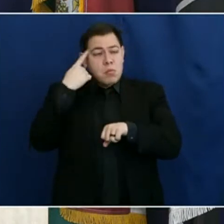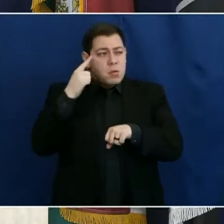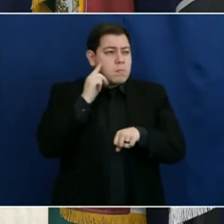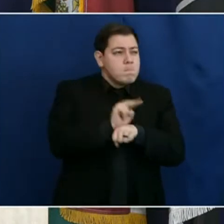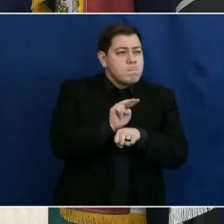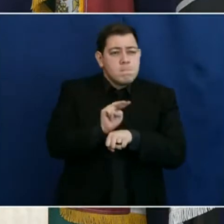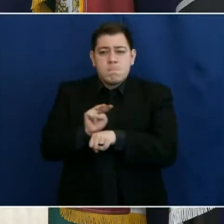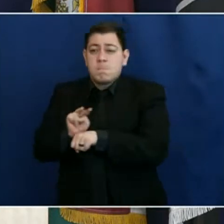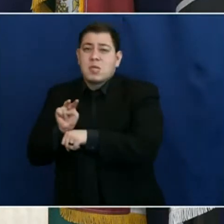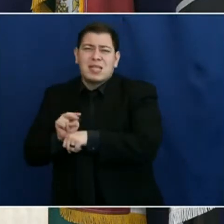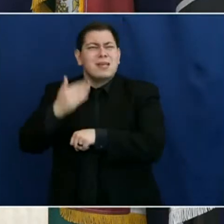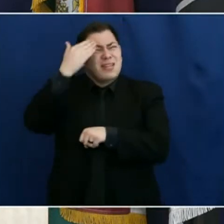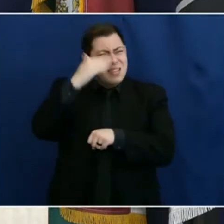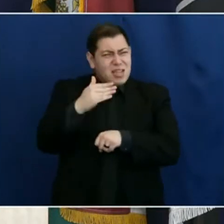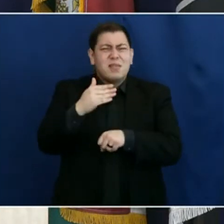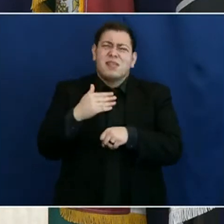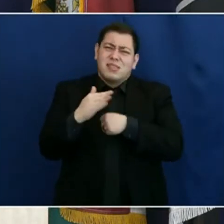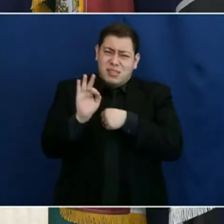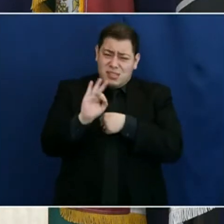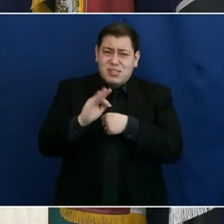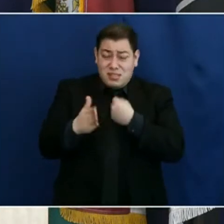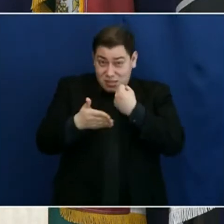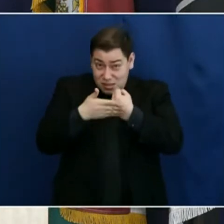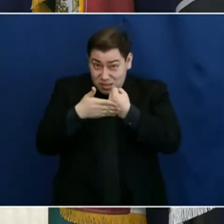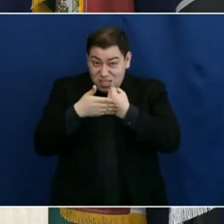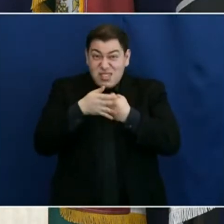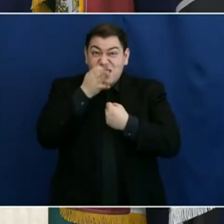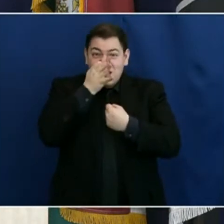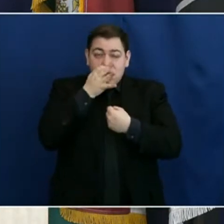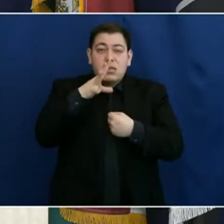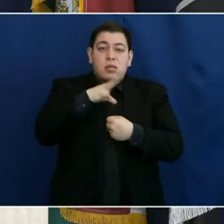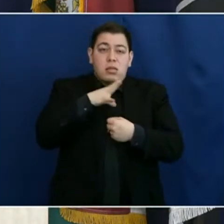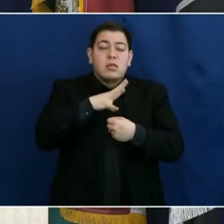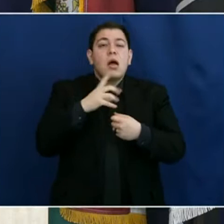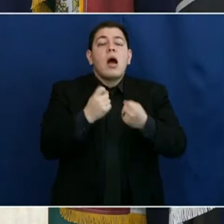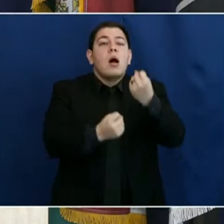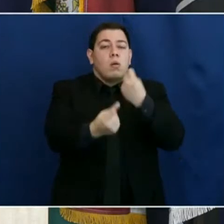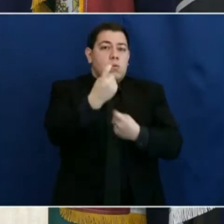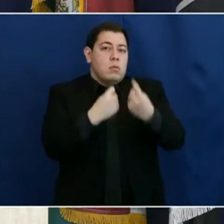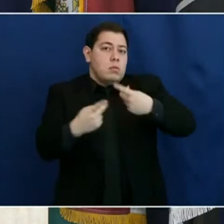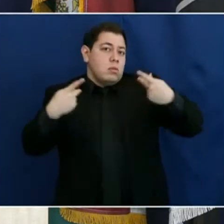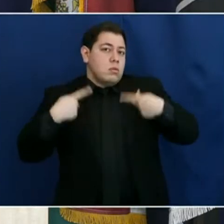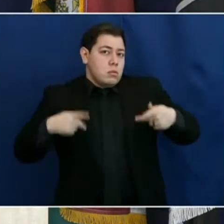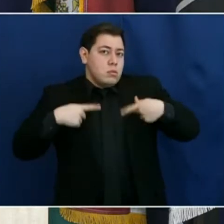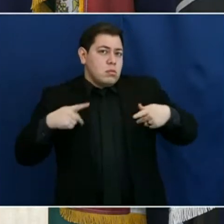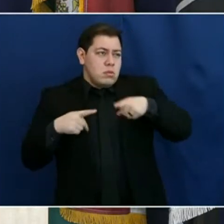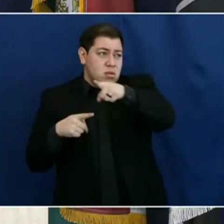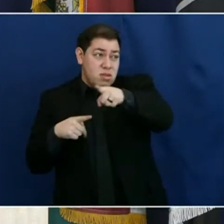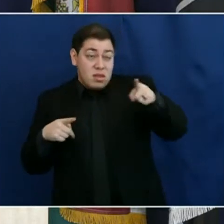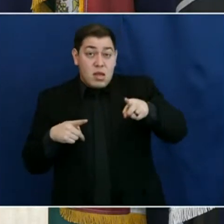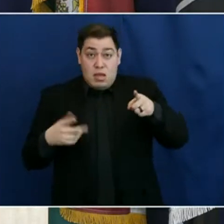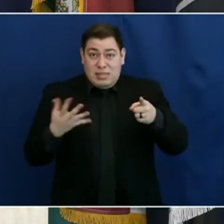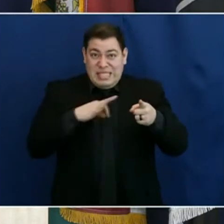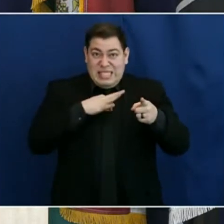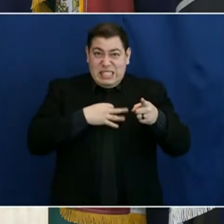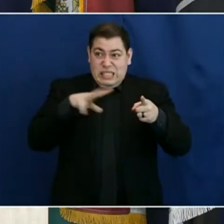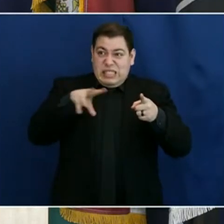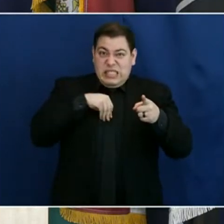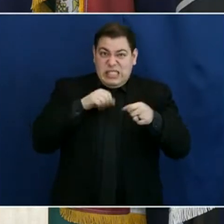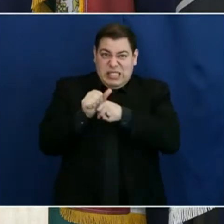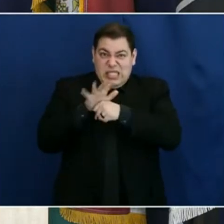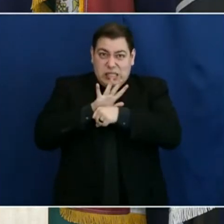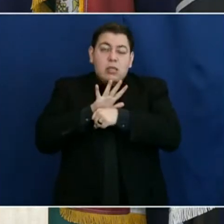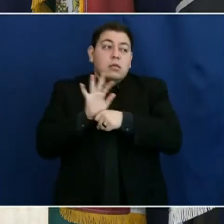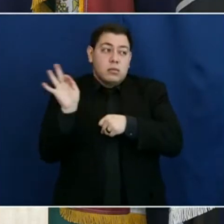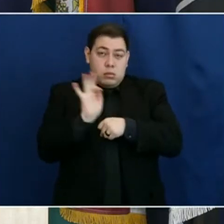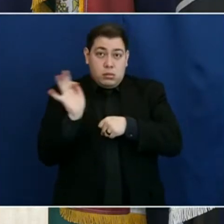ver que van a incrementar un poquito a aquellas personas que puedan pues tener el virus, pero lo que queremos recomendarles